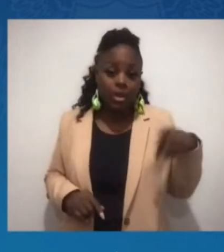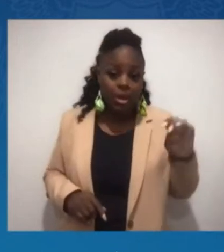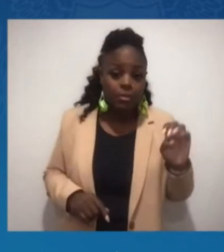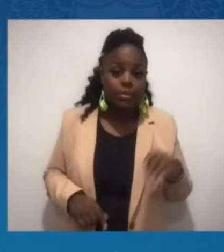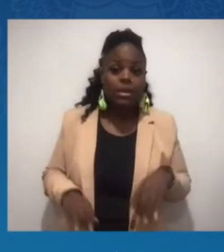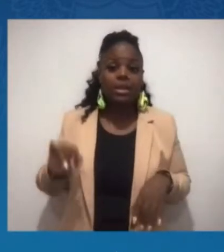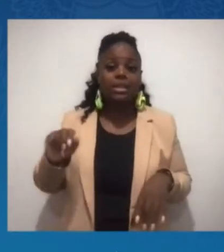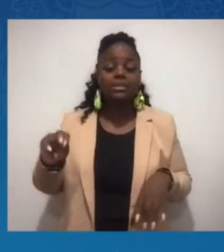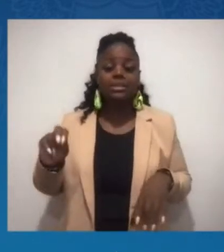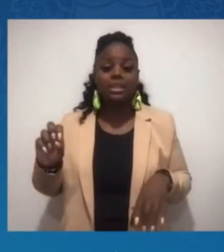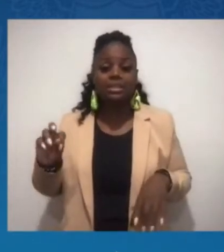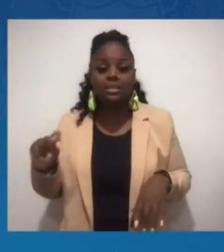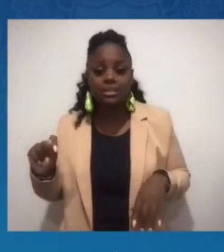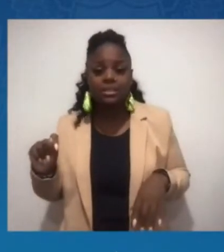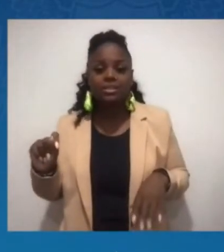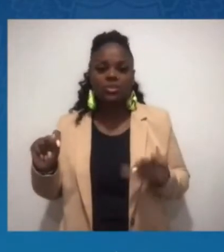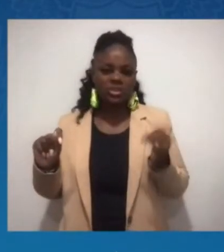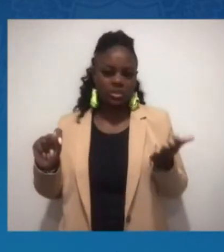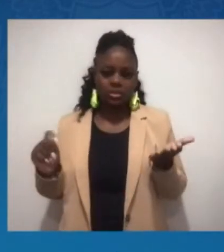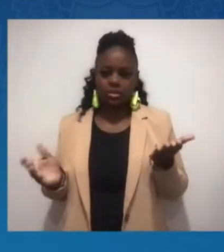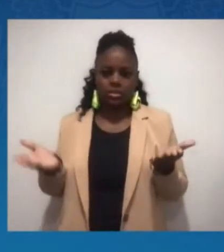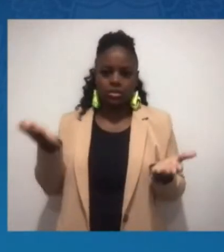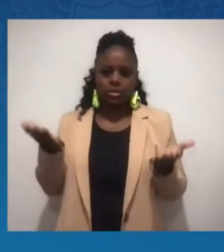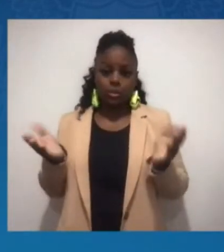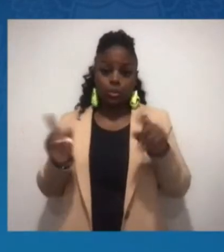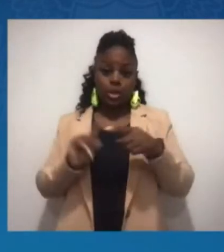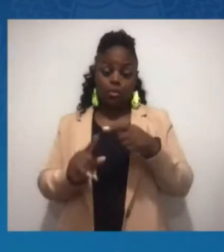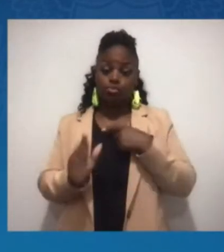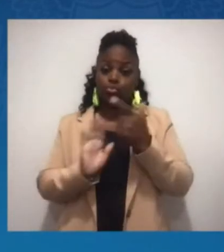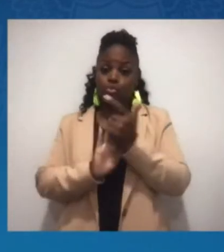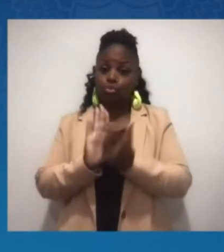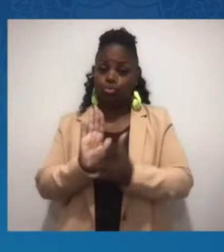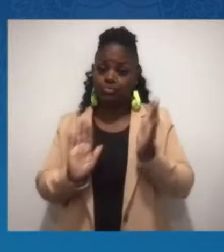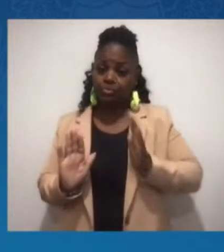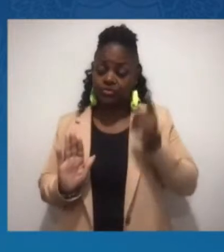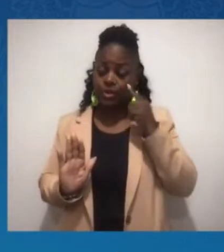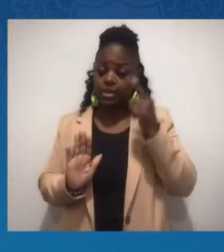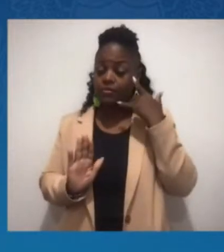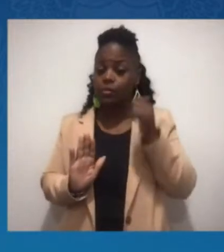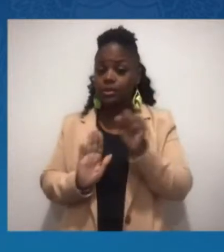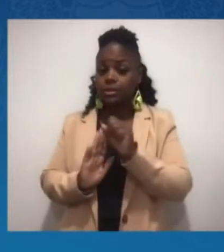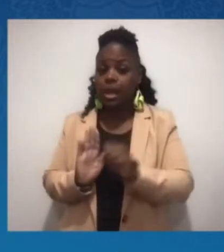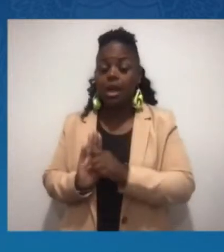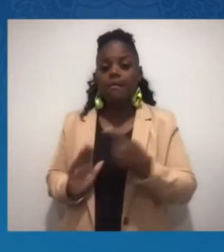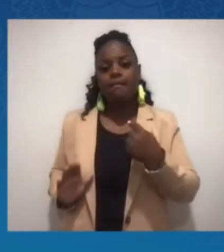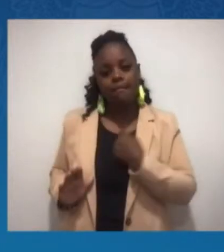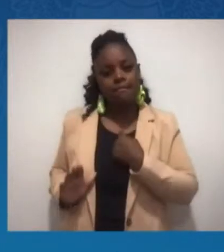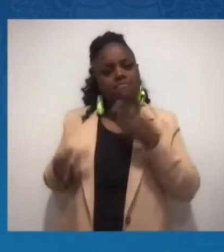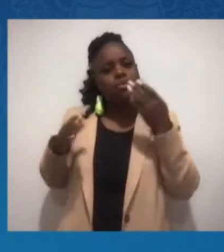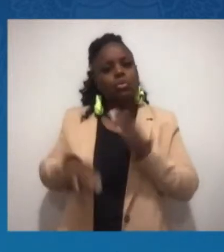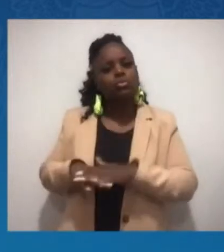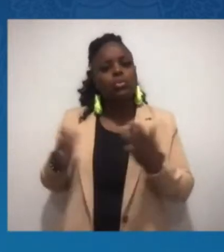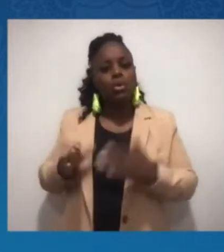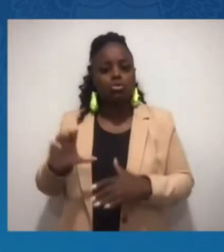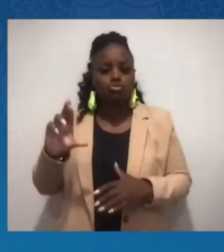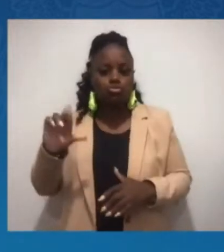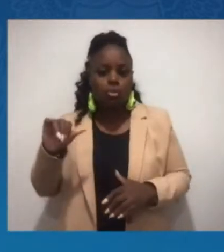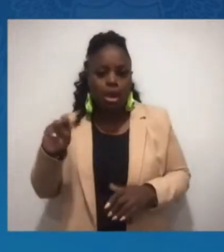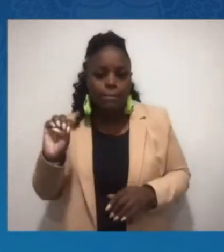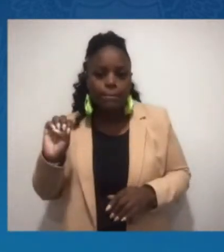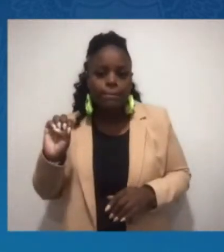career as a prosecutor focused on crimes and harm and violence against women and children. I specialized in child